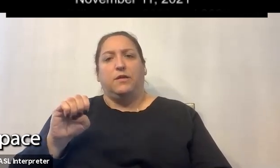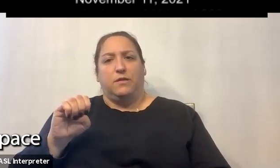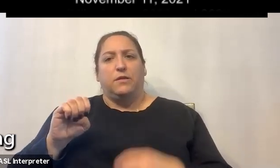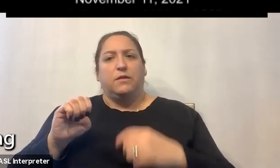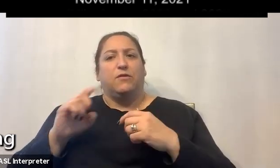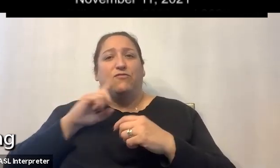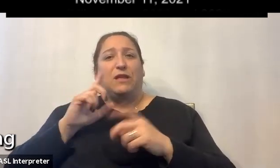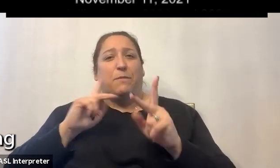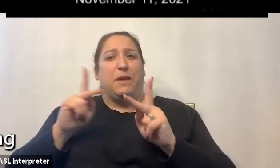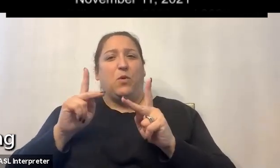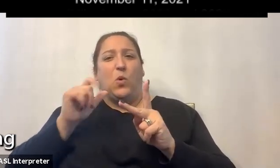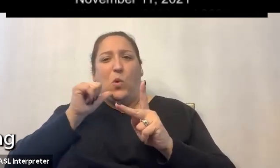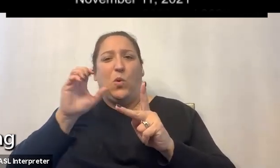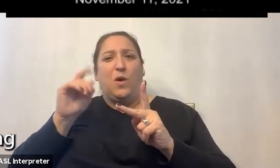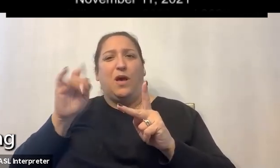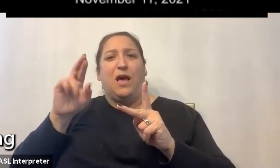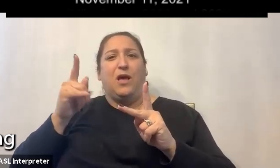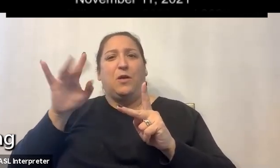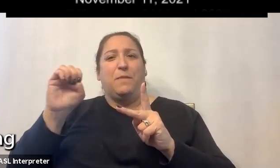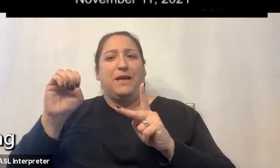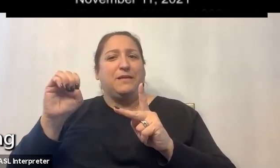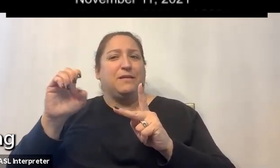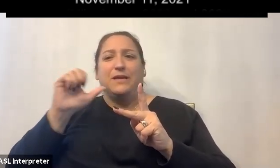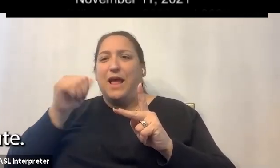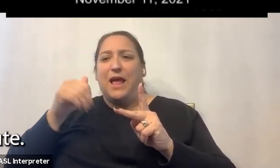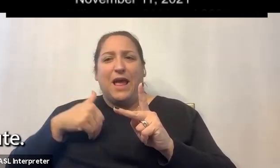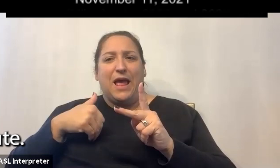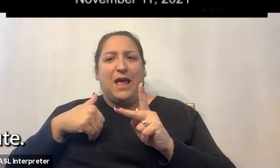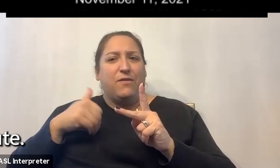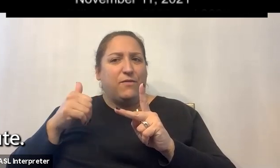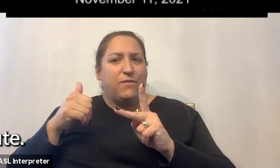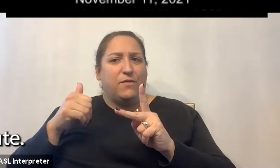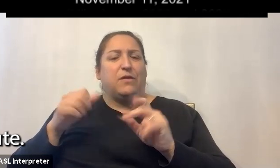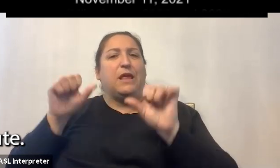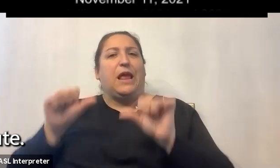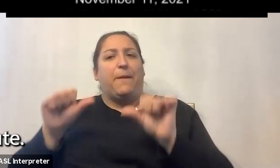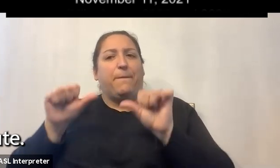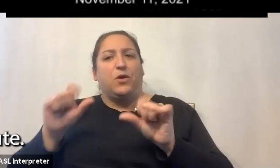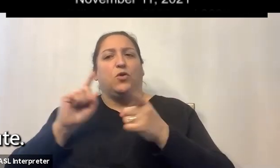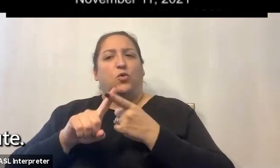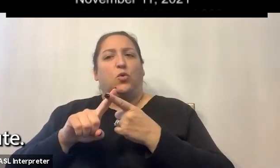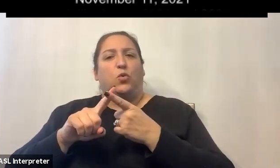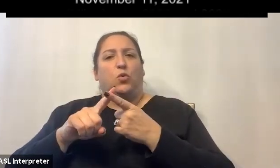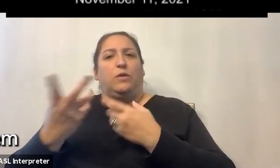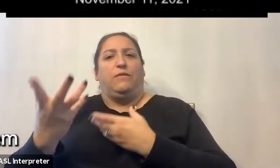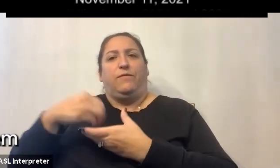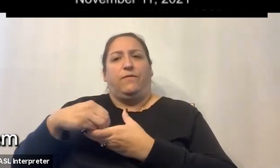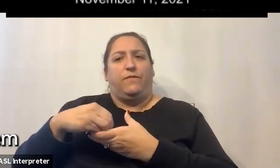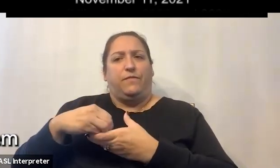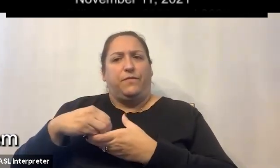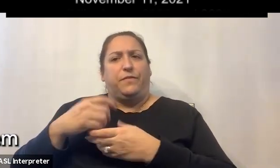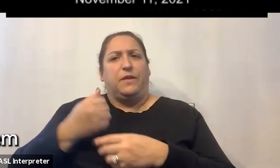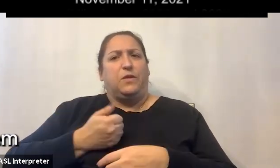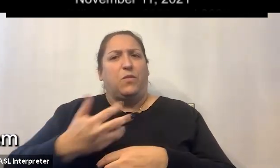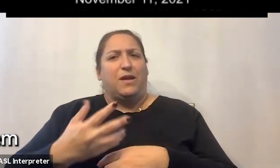outer space that might be deemed as not having the requisite capabilities to contribute. And the